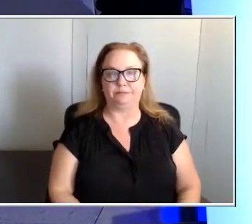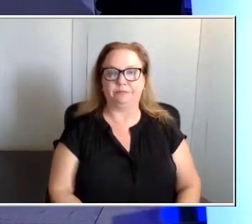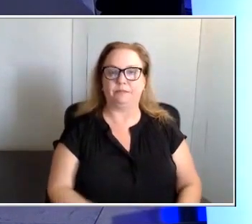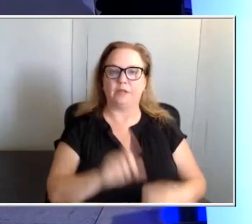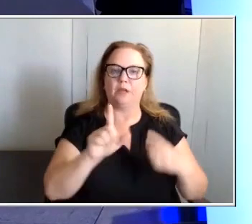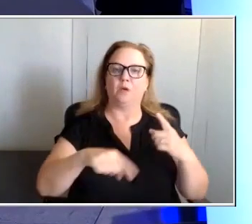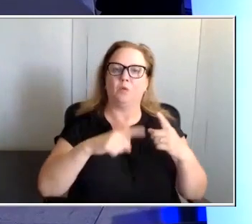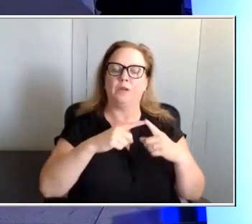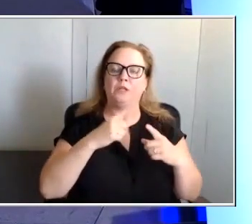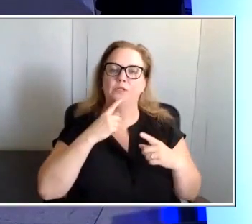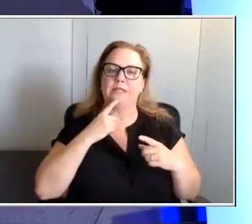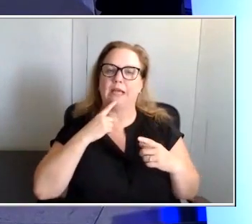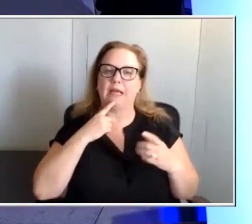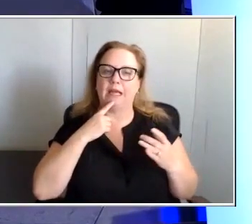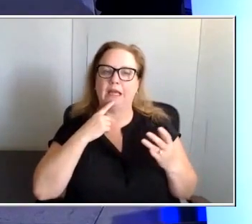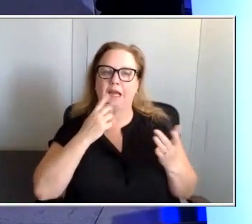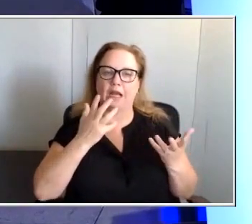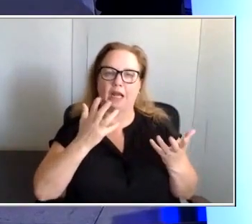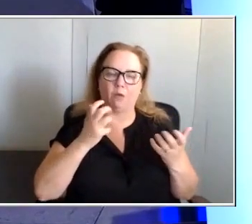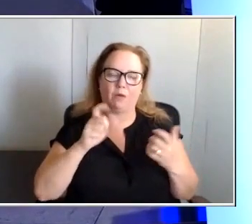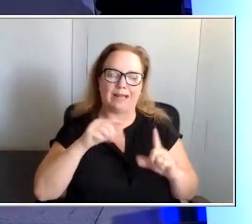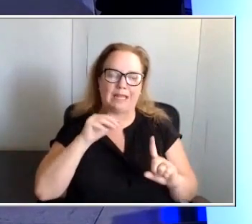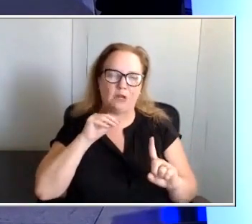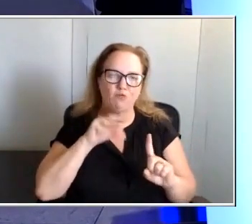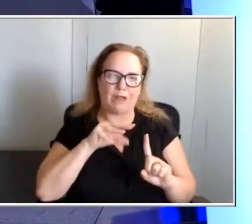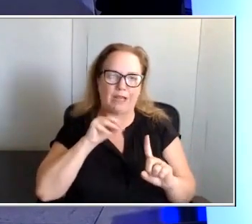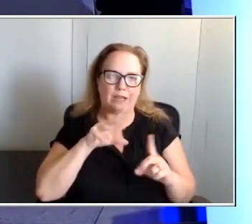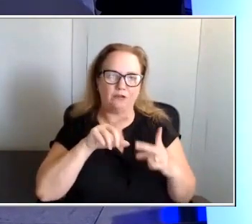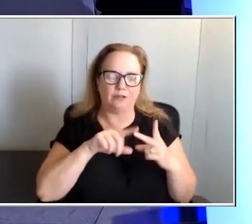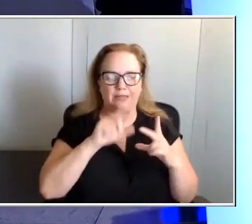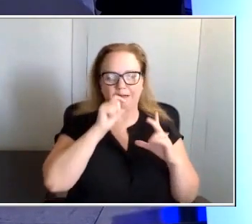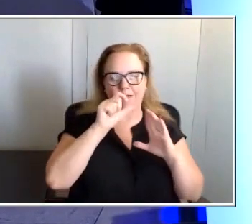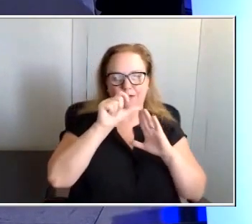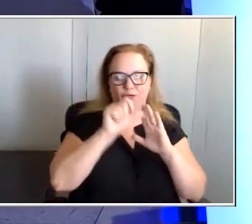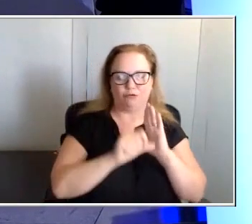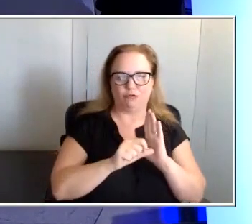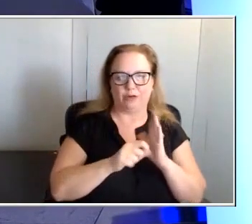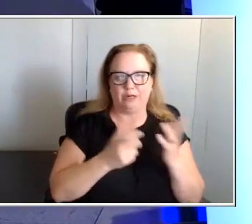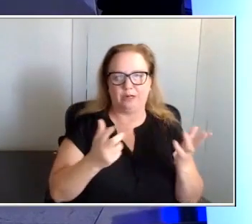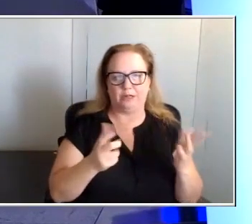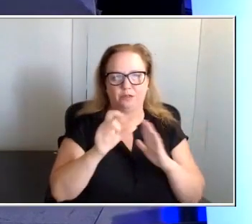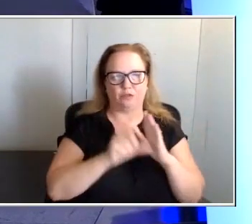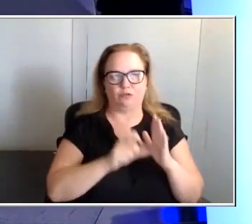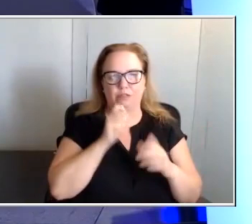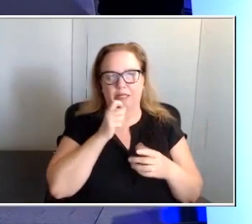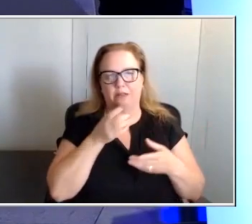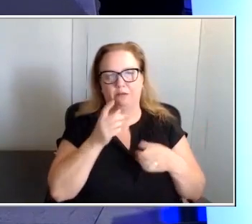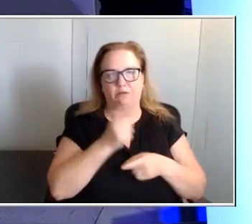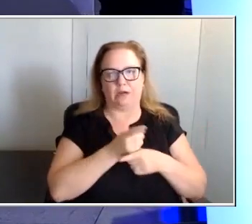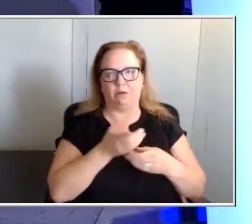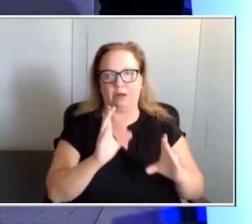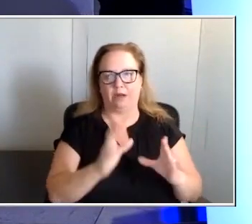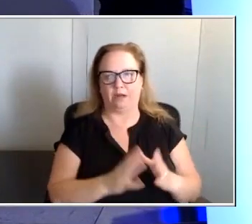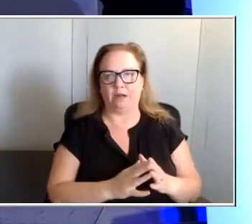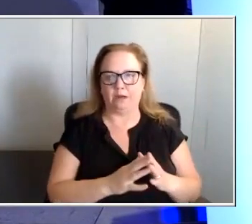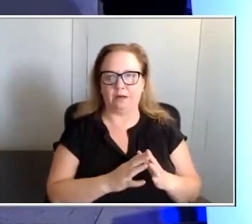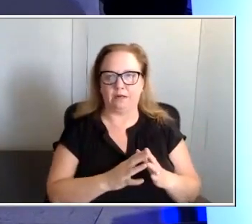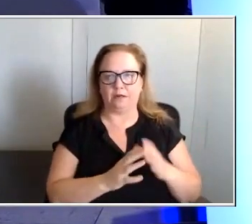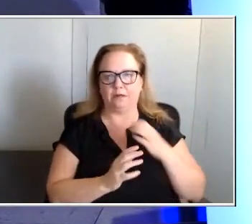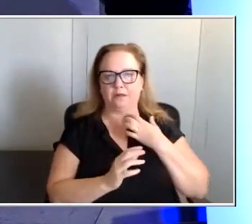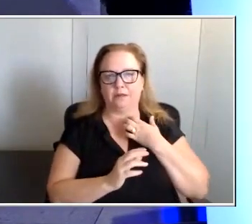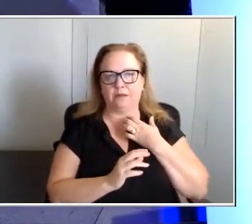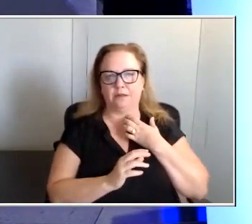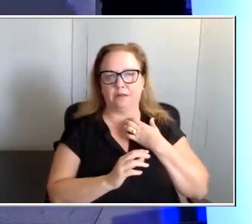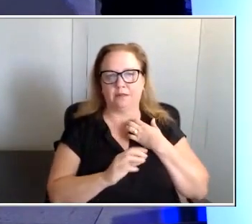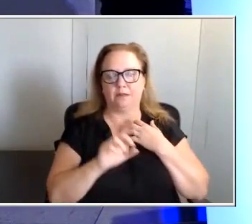say, I need radiation, and surgery is not the right way to go? Ron? Well, I think Dr.